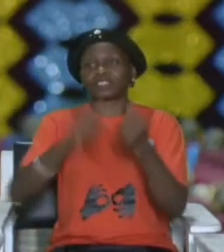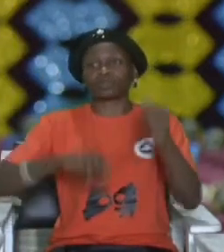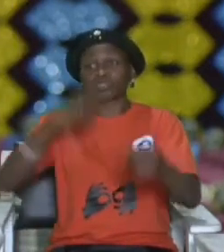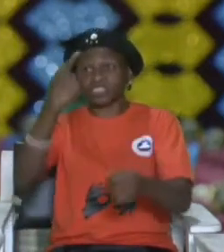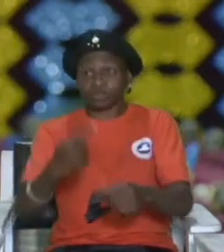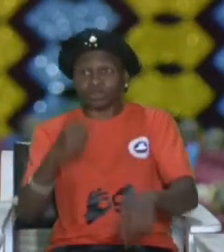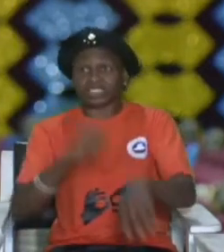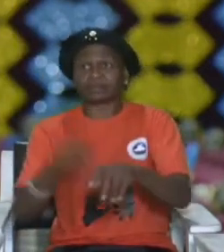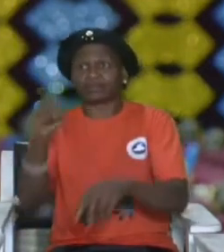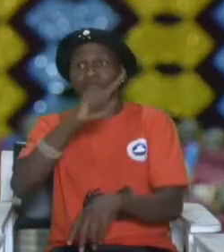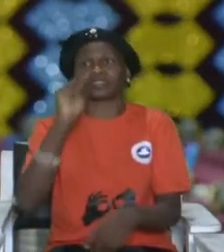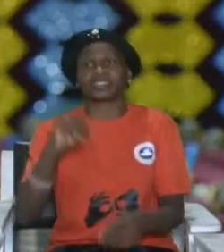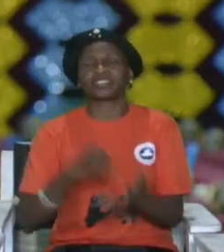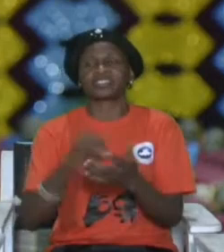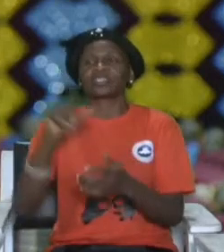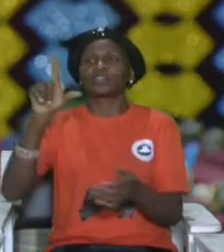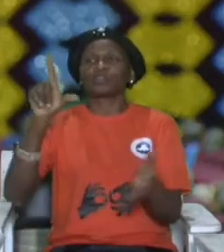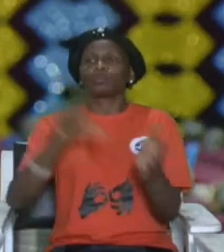need it.